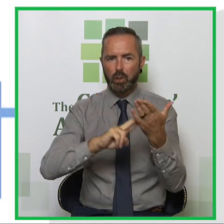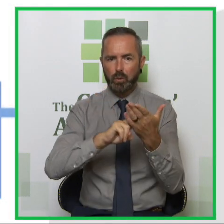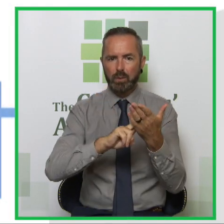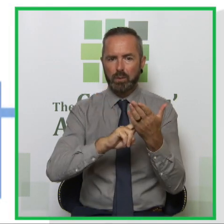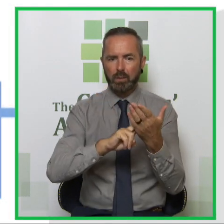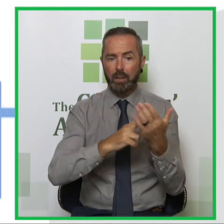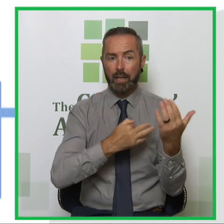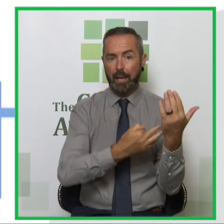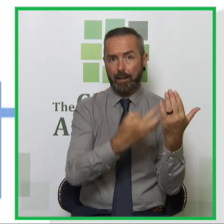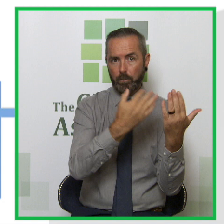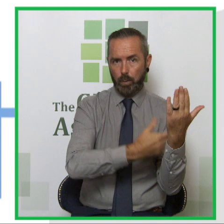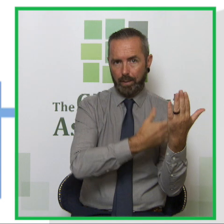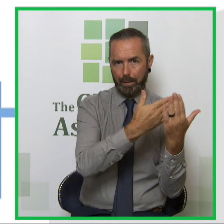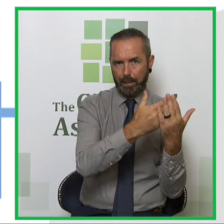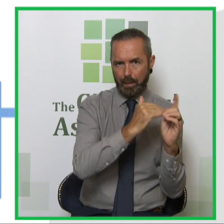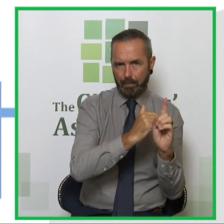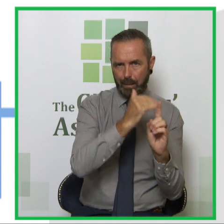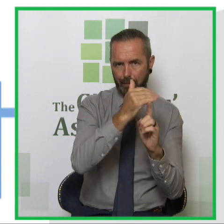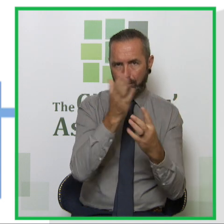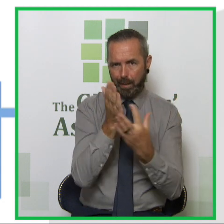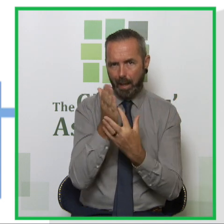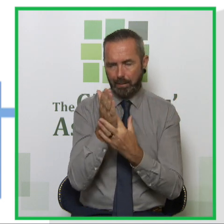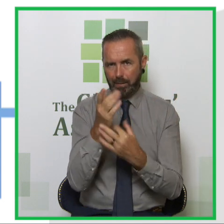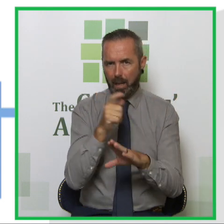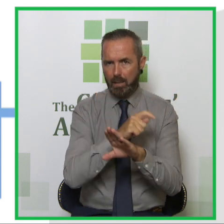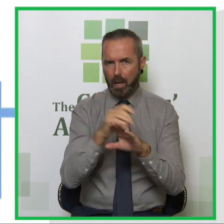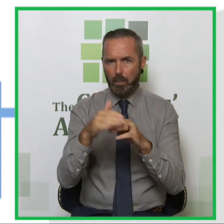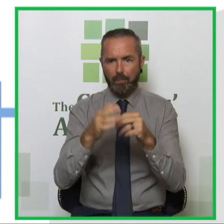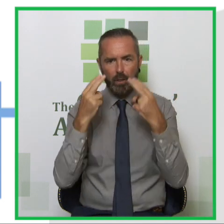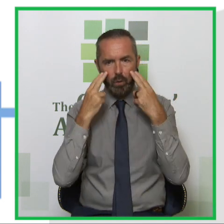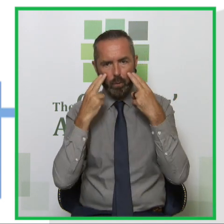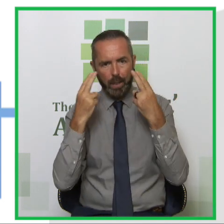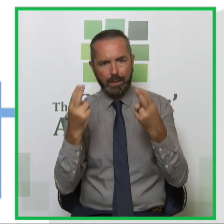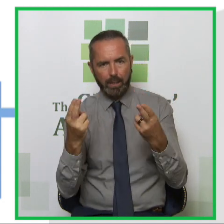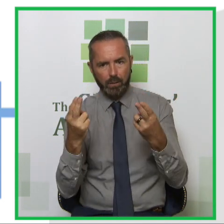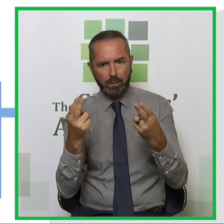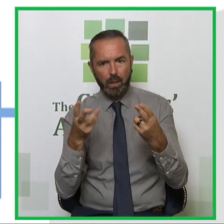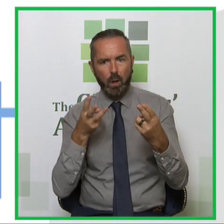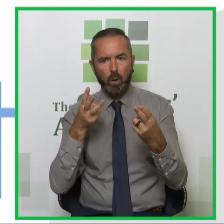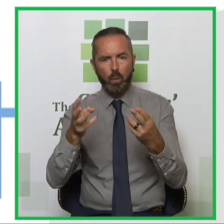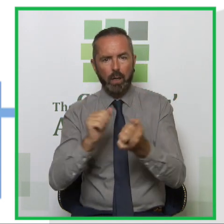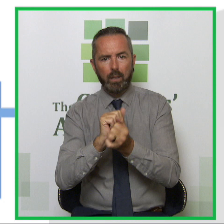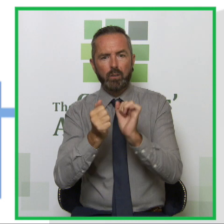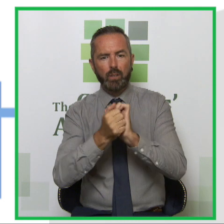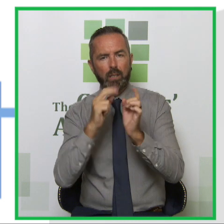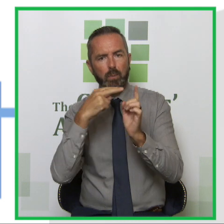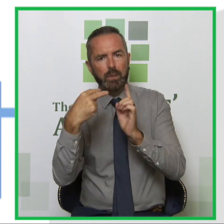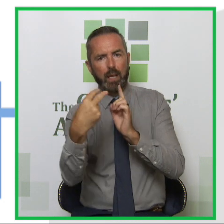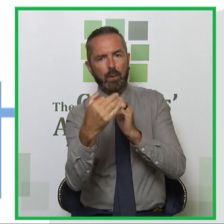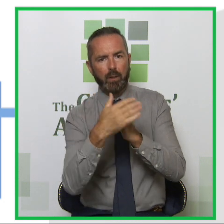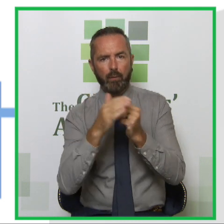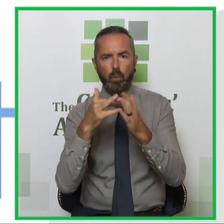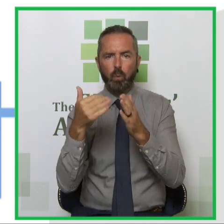and increasing its access is a form of normalization, and thus will change the perception of